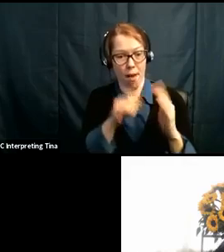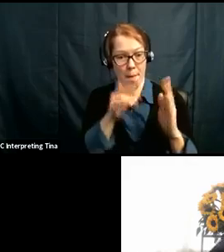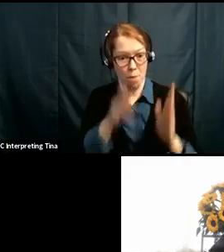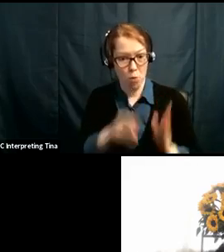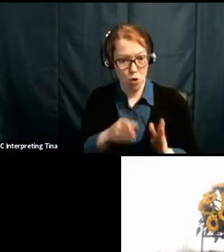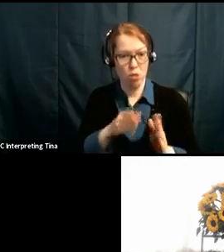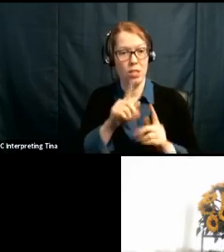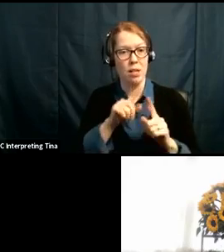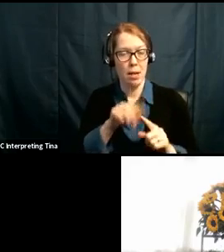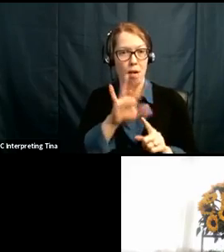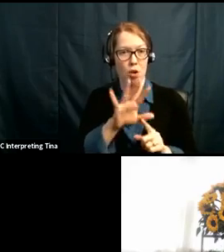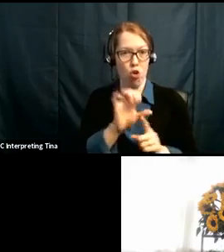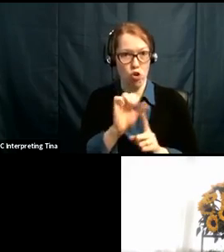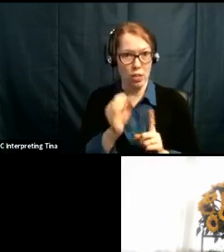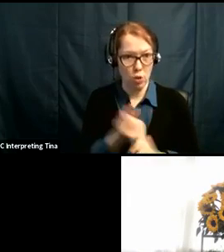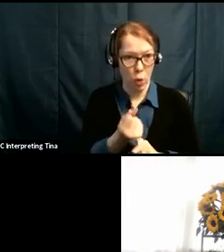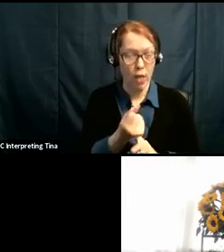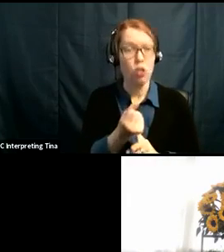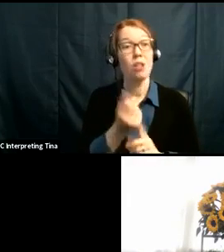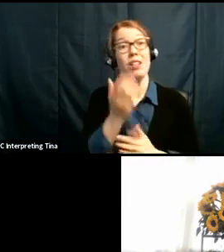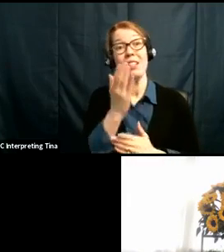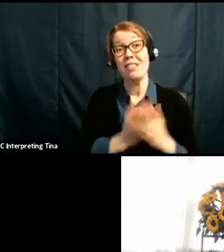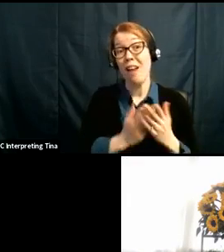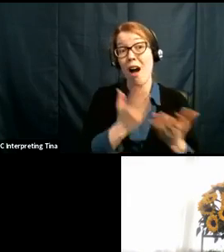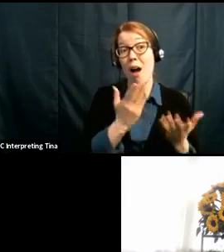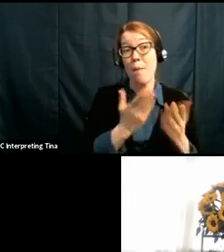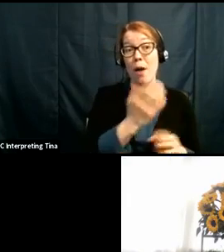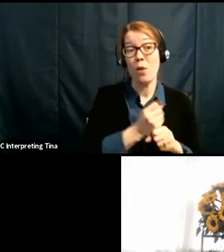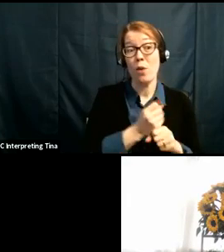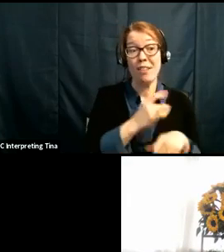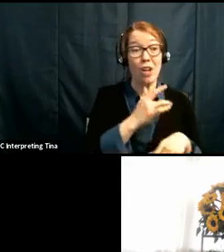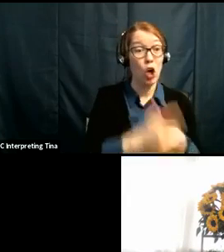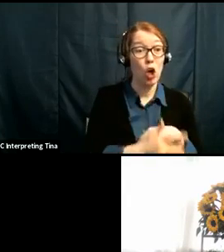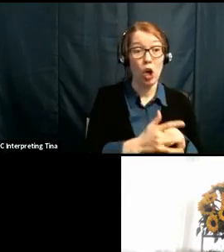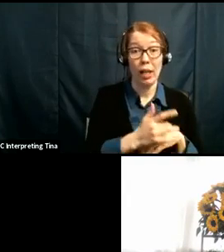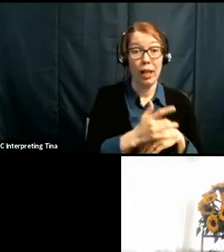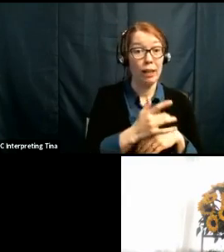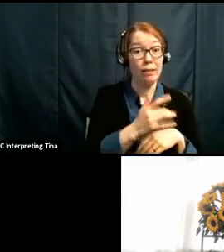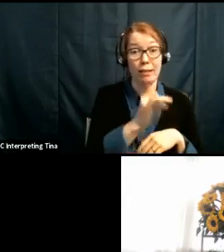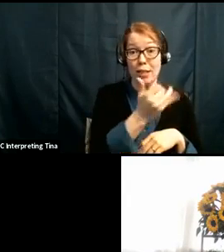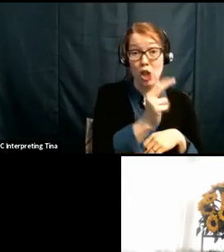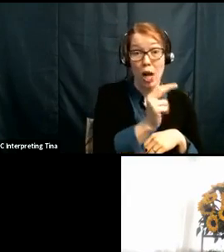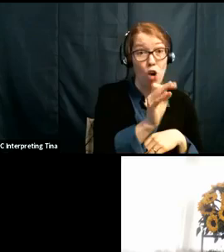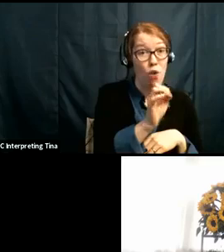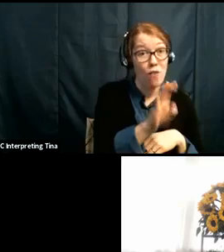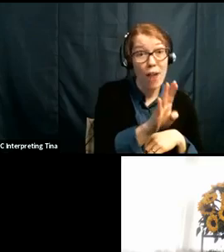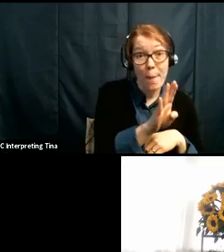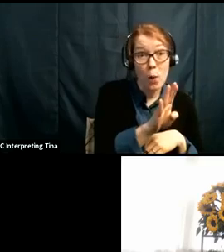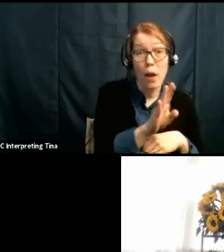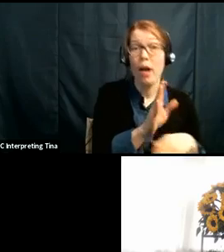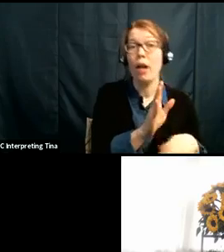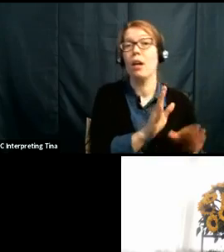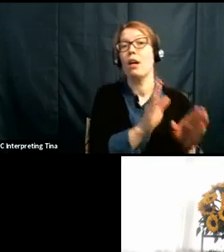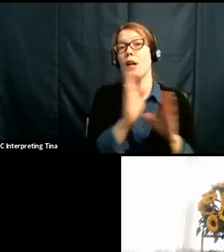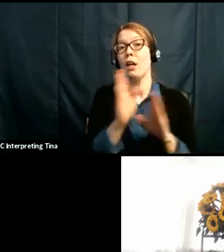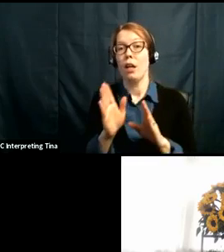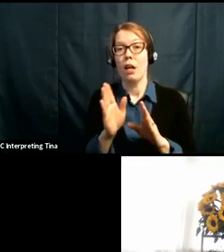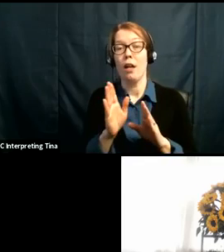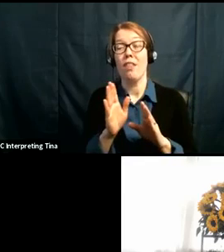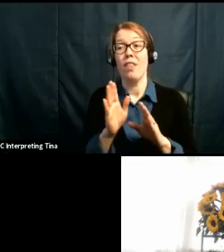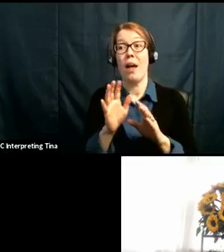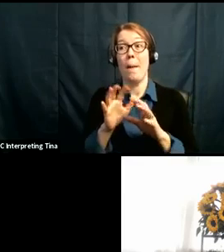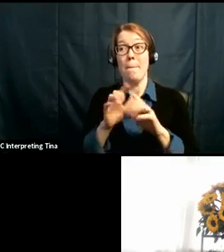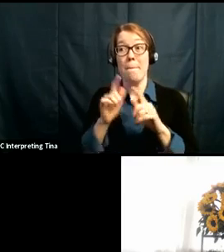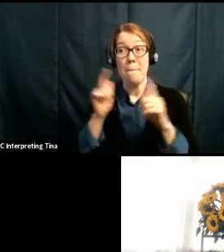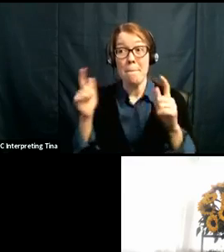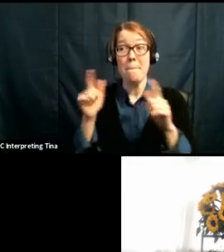phases. So while some might get the vaccine as early as January or February, the mass